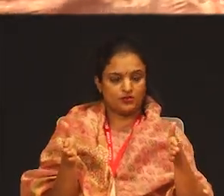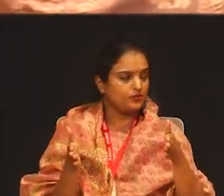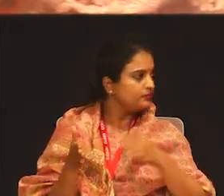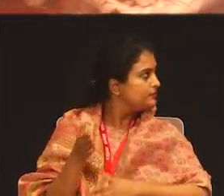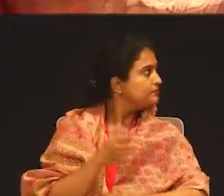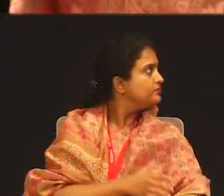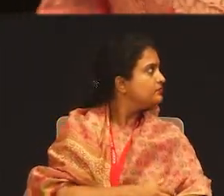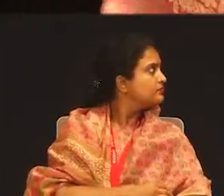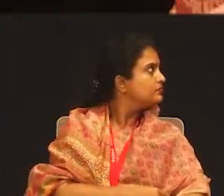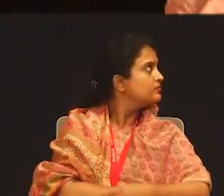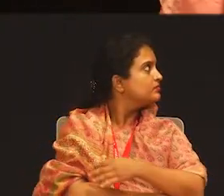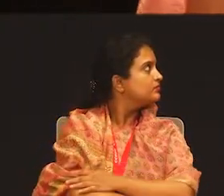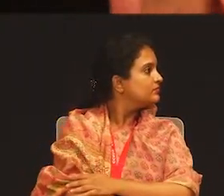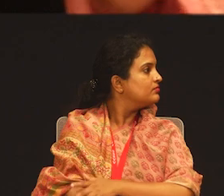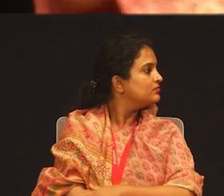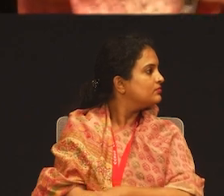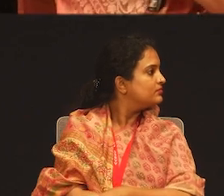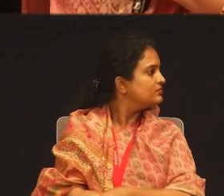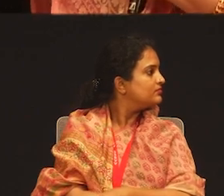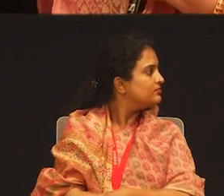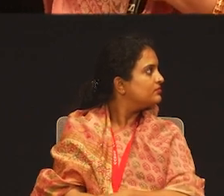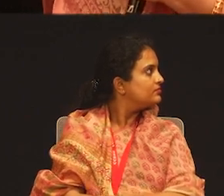also reading from there.